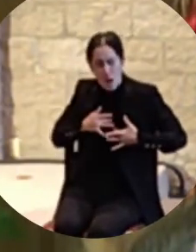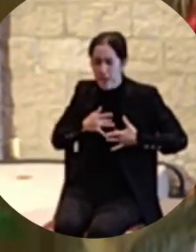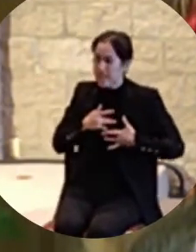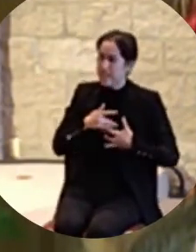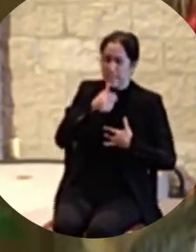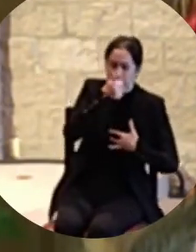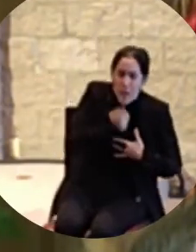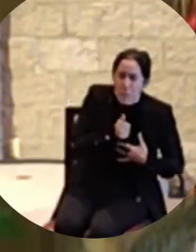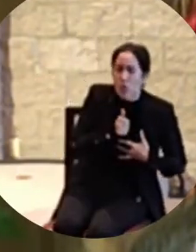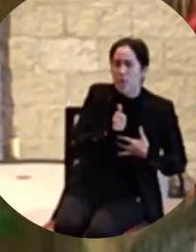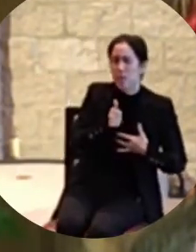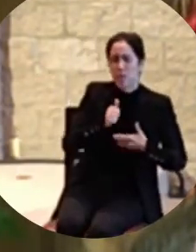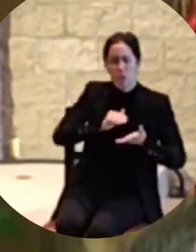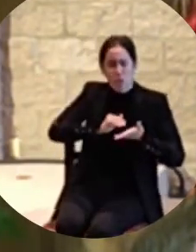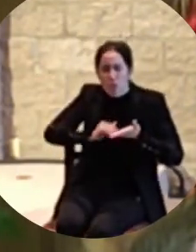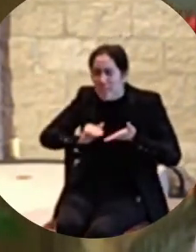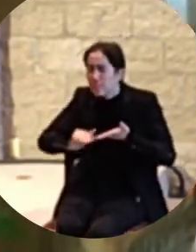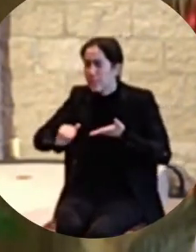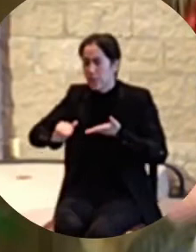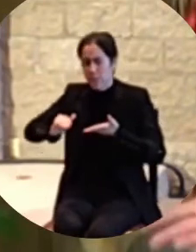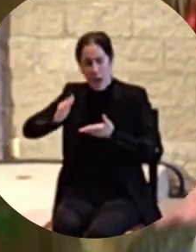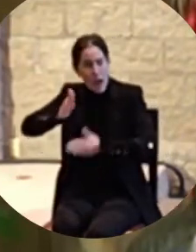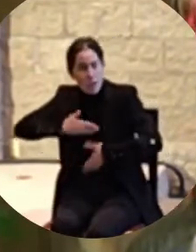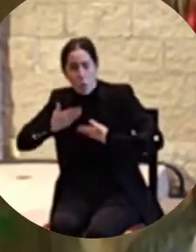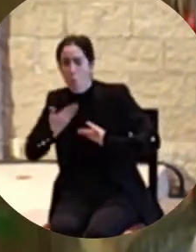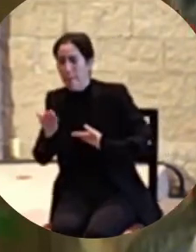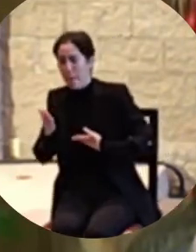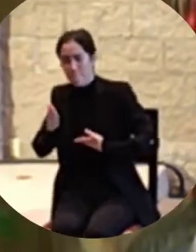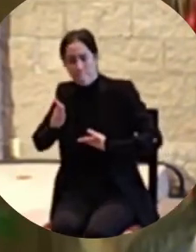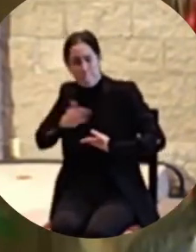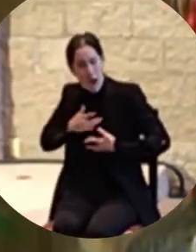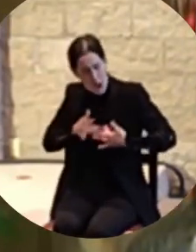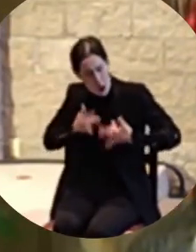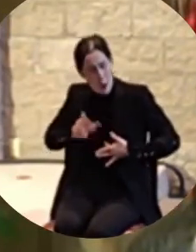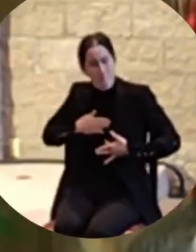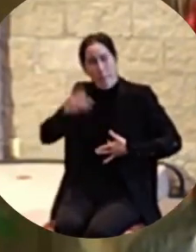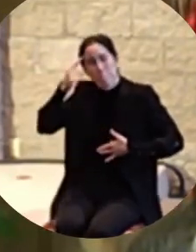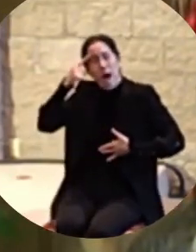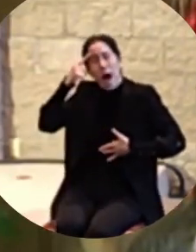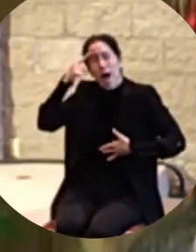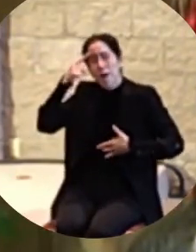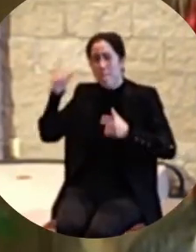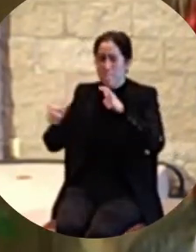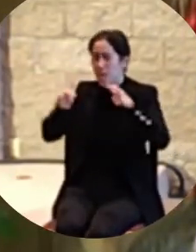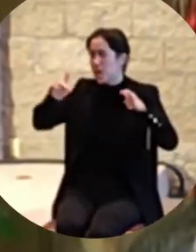my consciousness was large enough and expansive enough to hold it all.